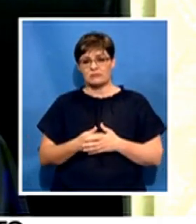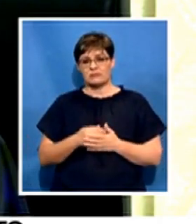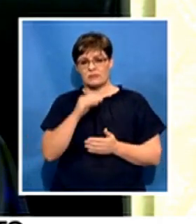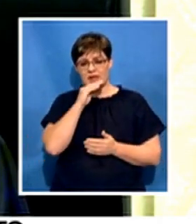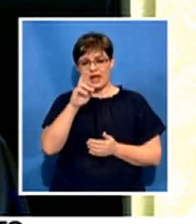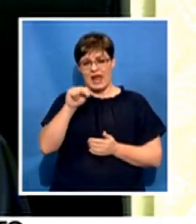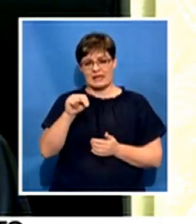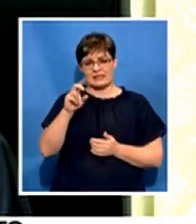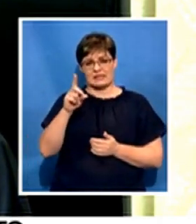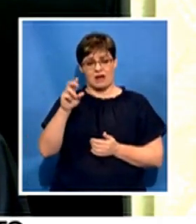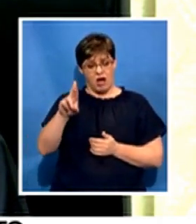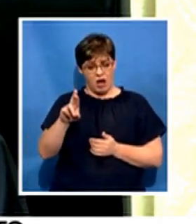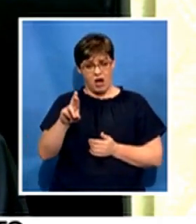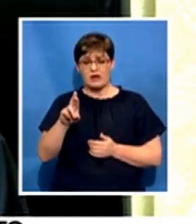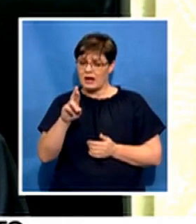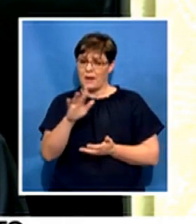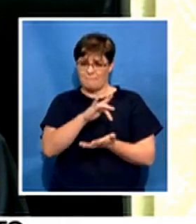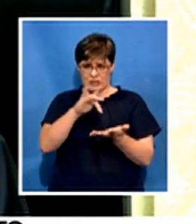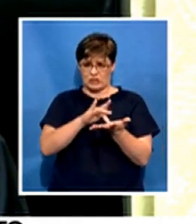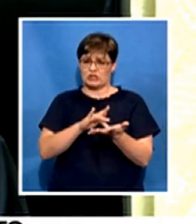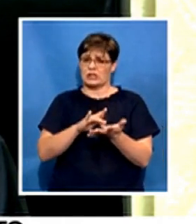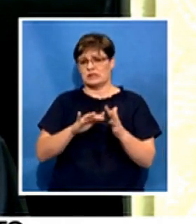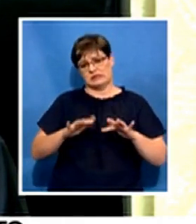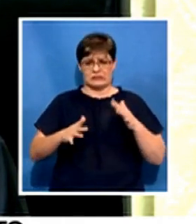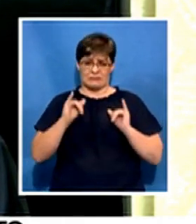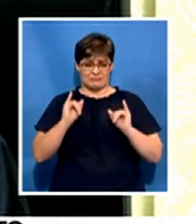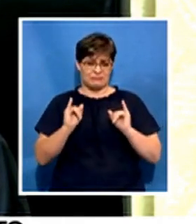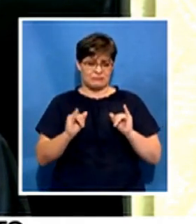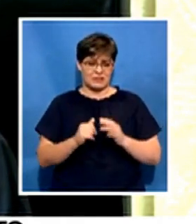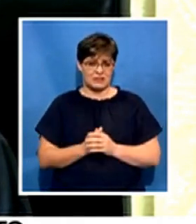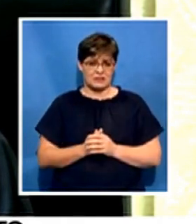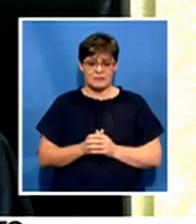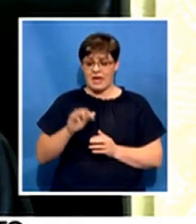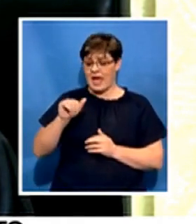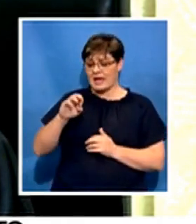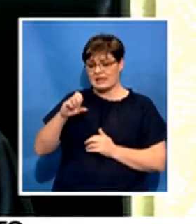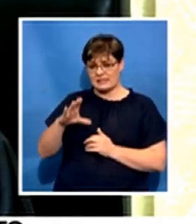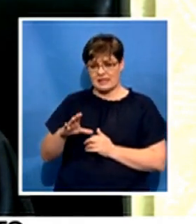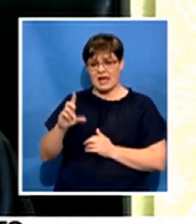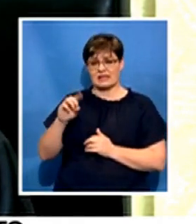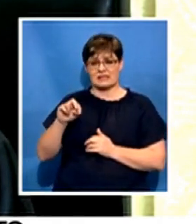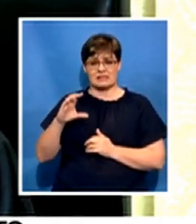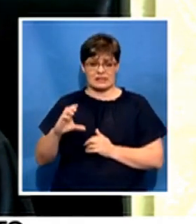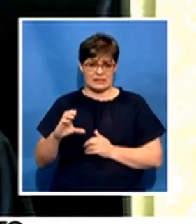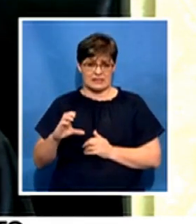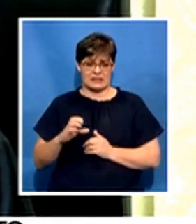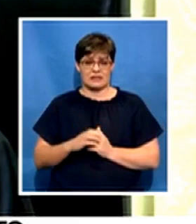position. On the ANC-NGC, we have noted the release of the